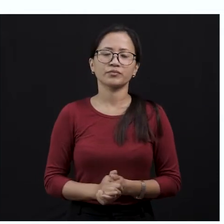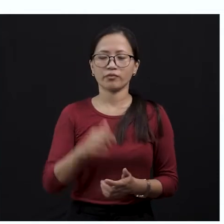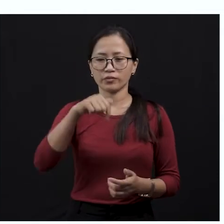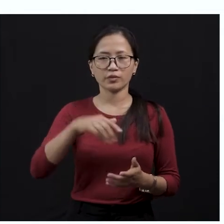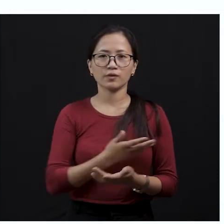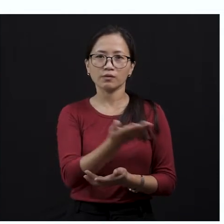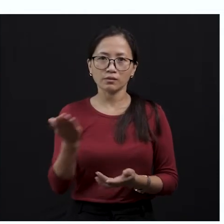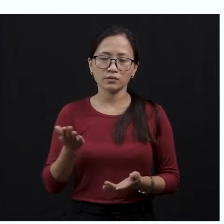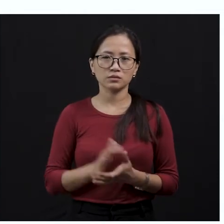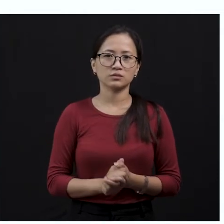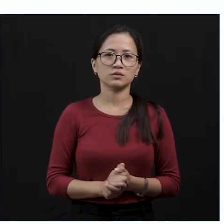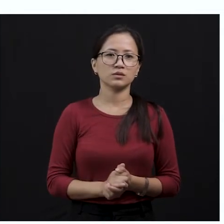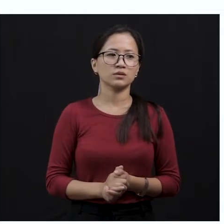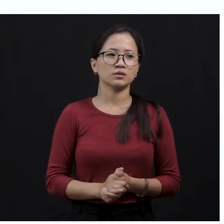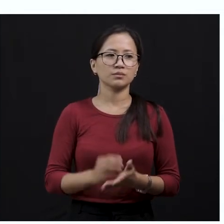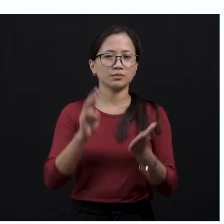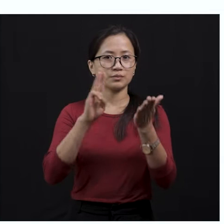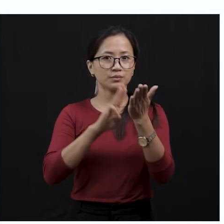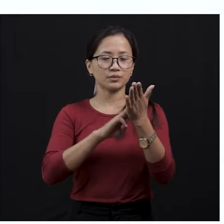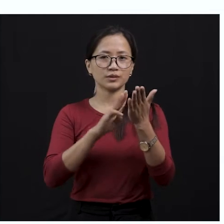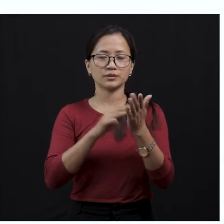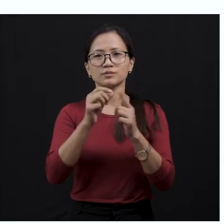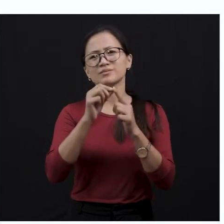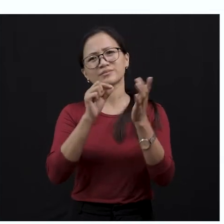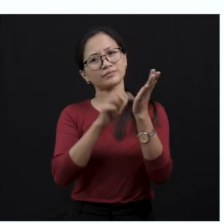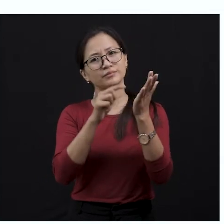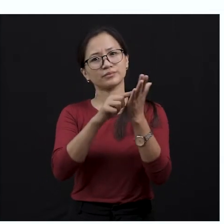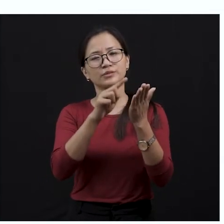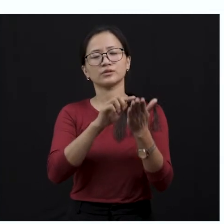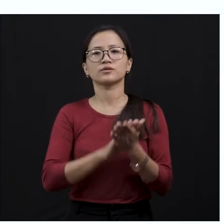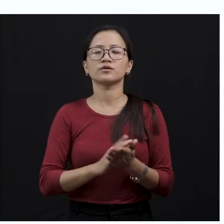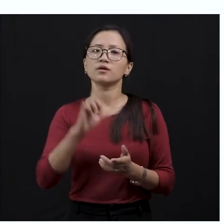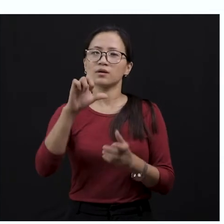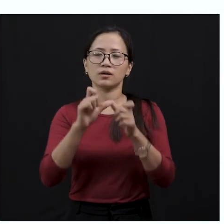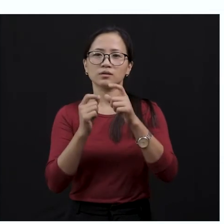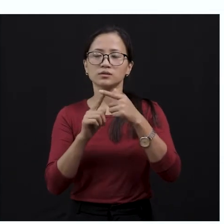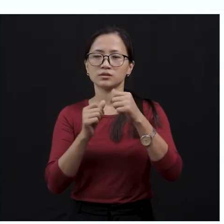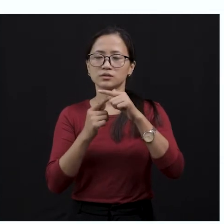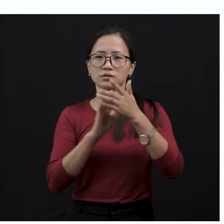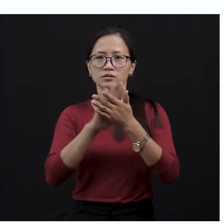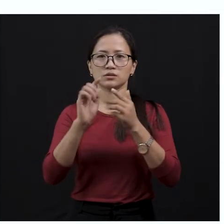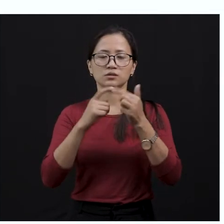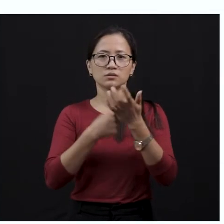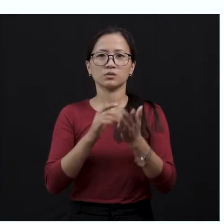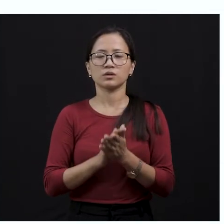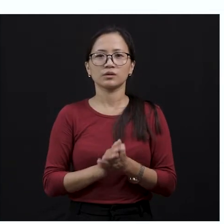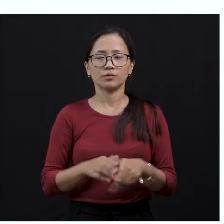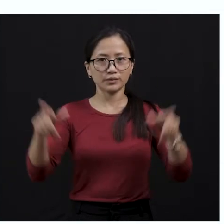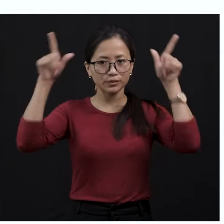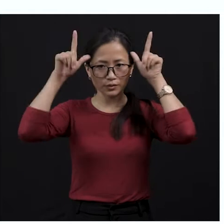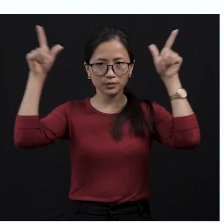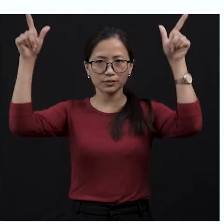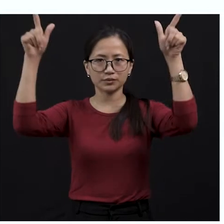they are also prints of some certain letters which were their